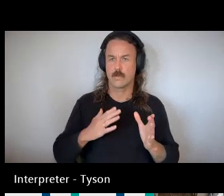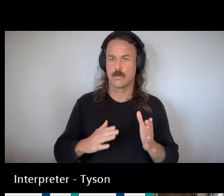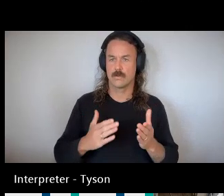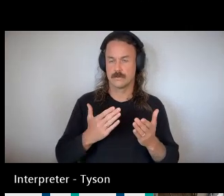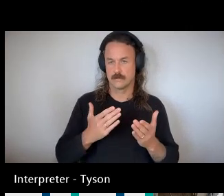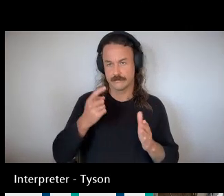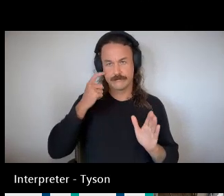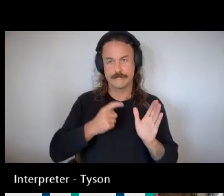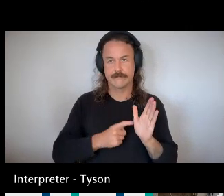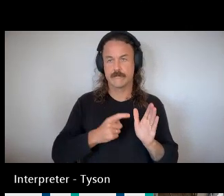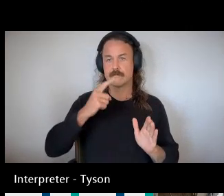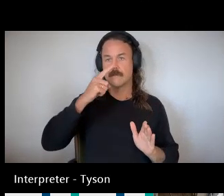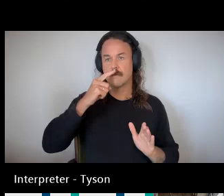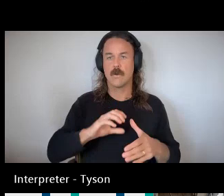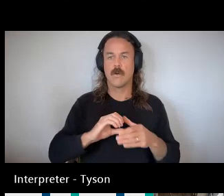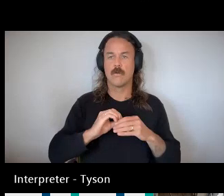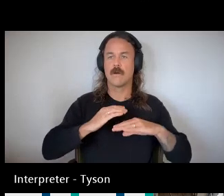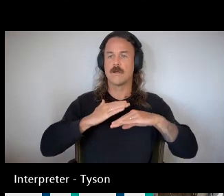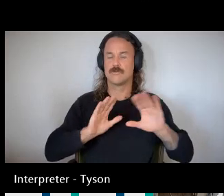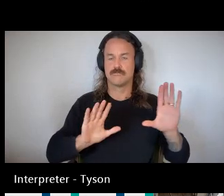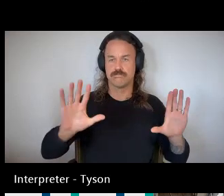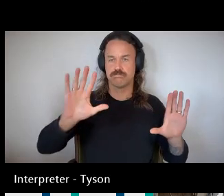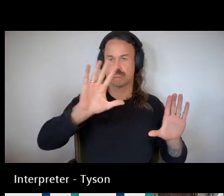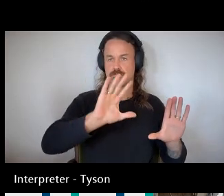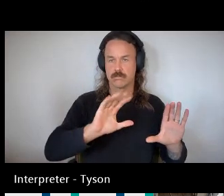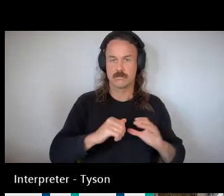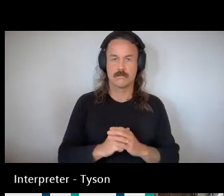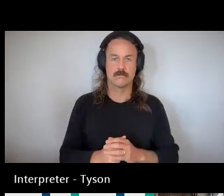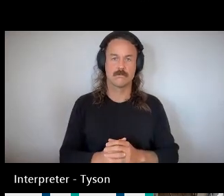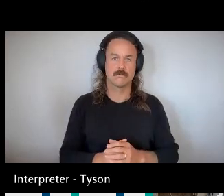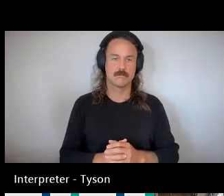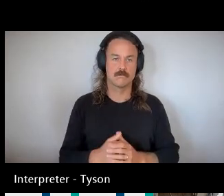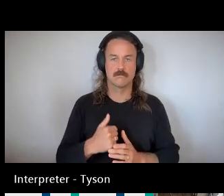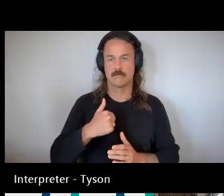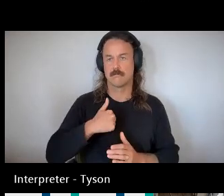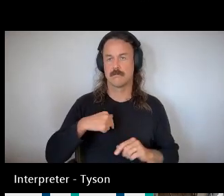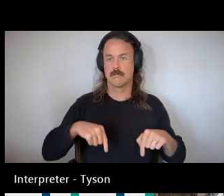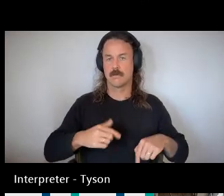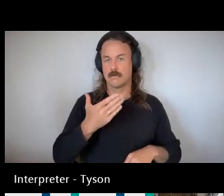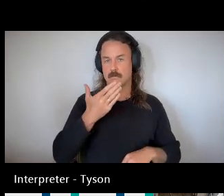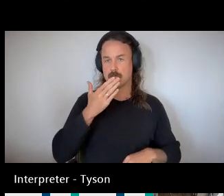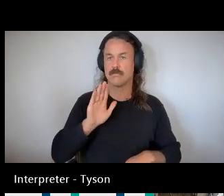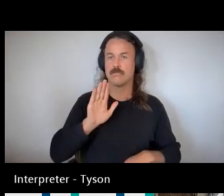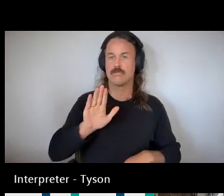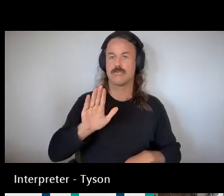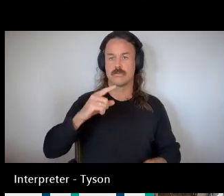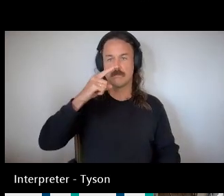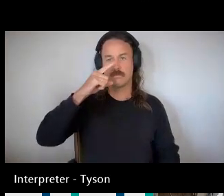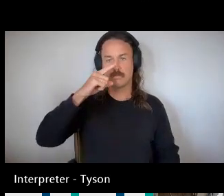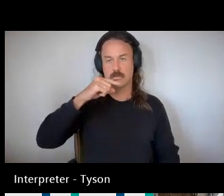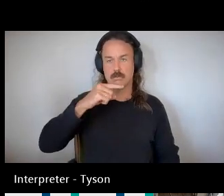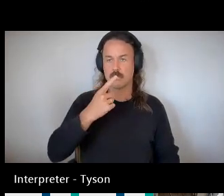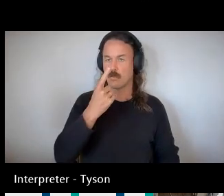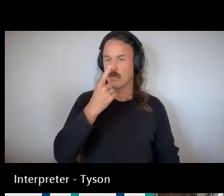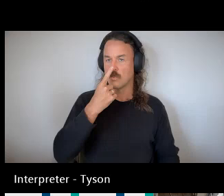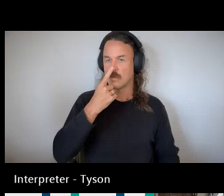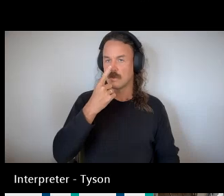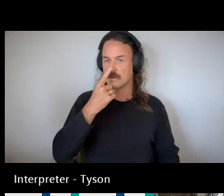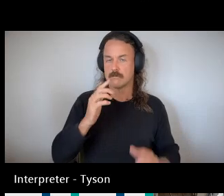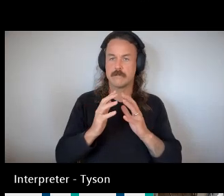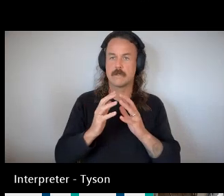from which we're all joining today. I'm joining from the lands of the Boonwurrung people of the Kulin Nation. I pay my respects